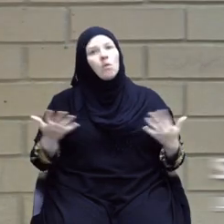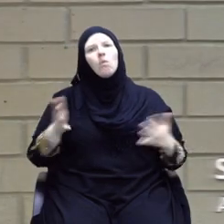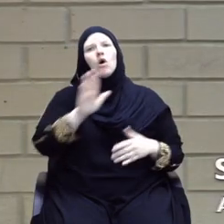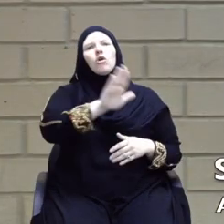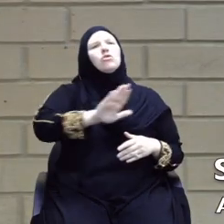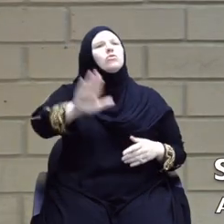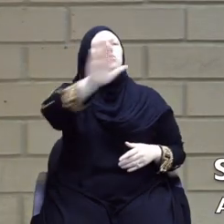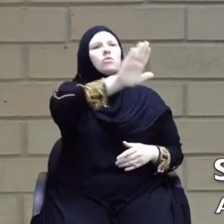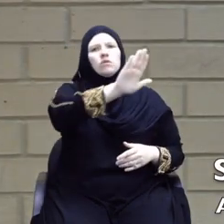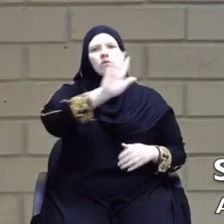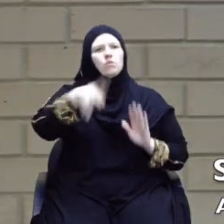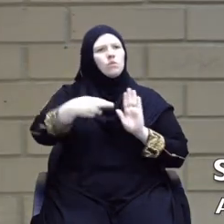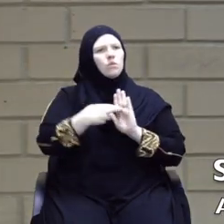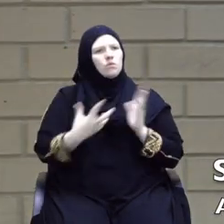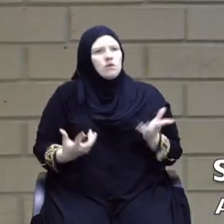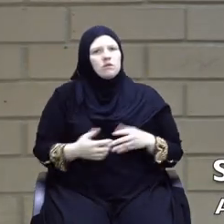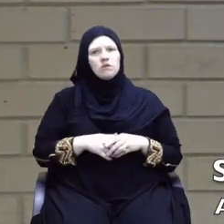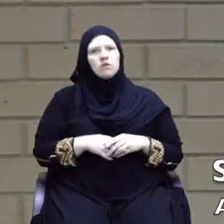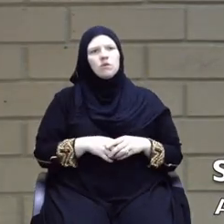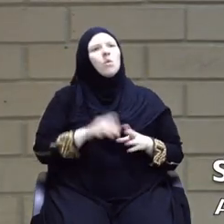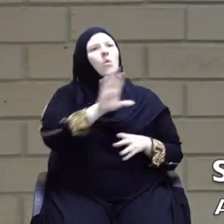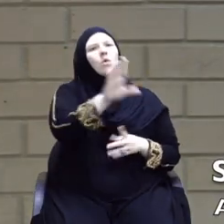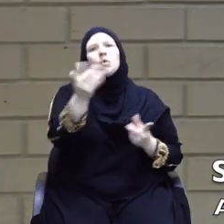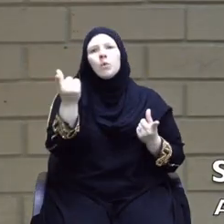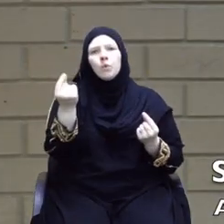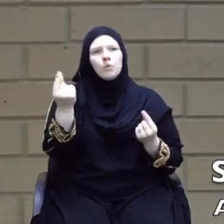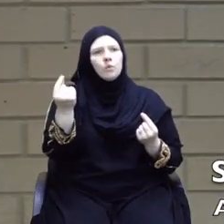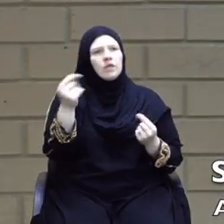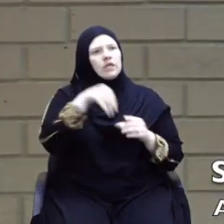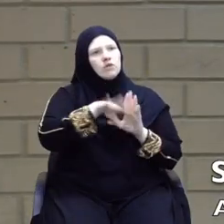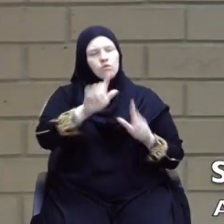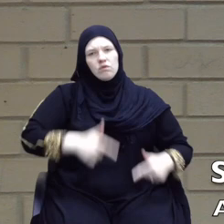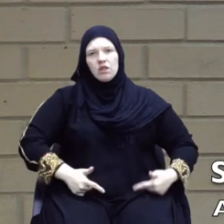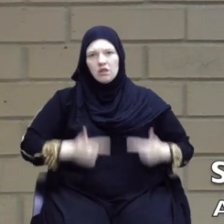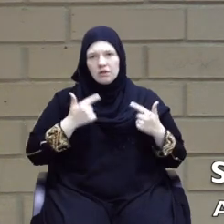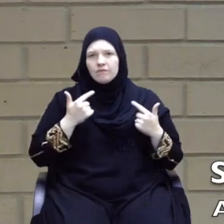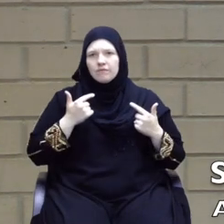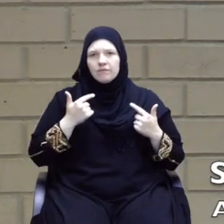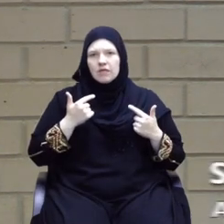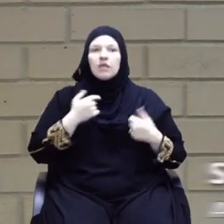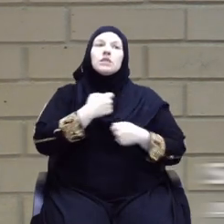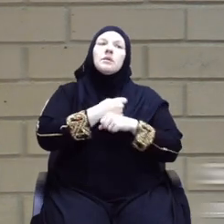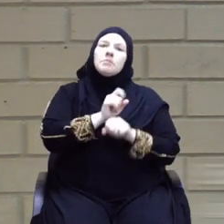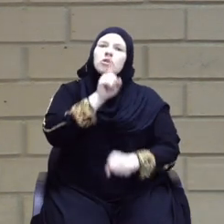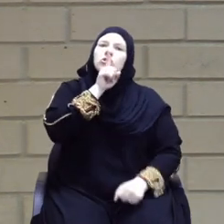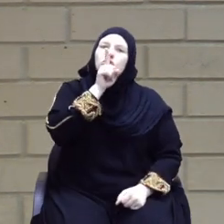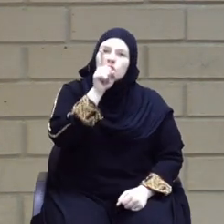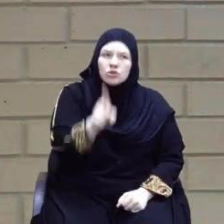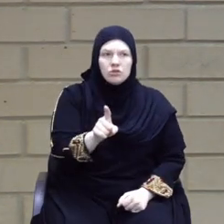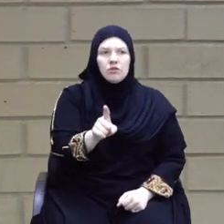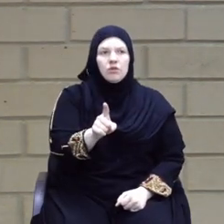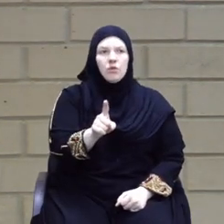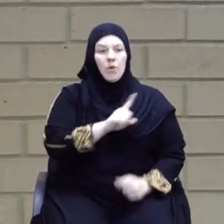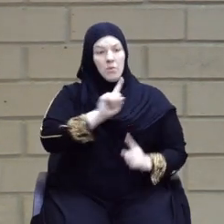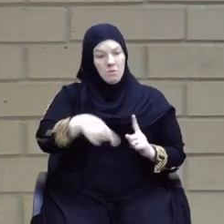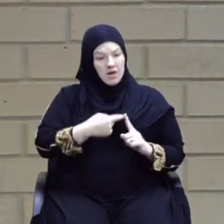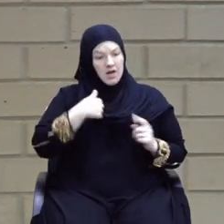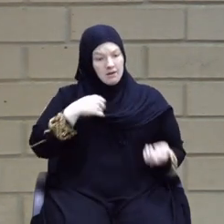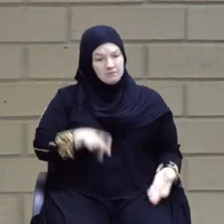And what we are what are we doing to make sure that we will depart from this stage of